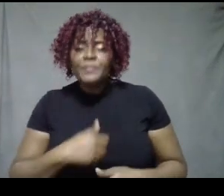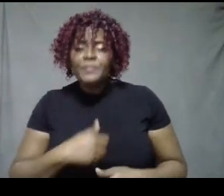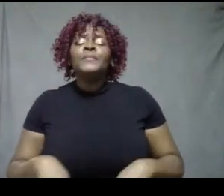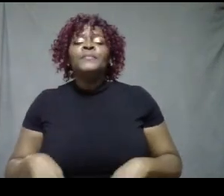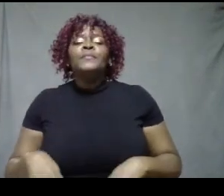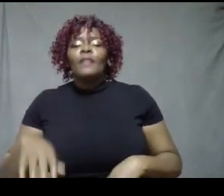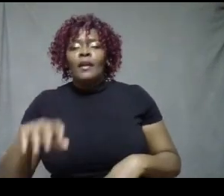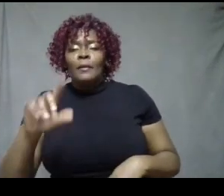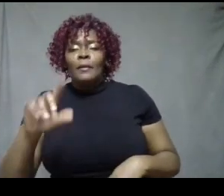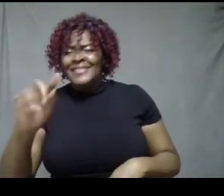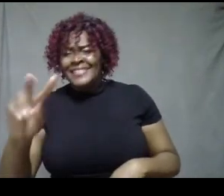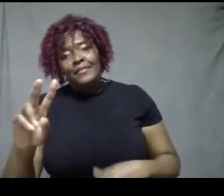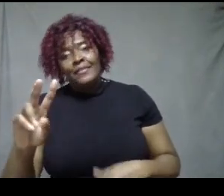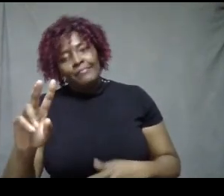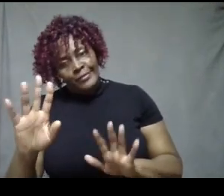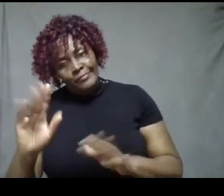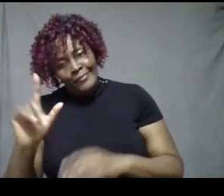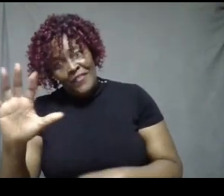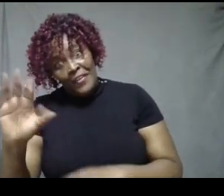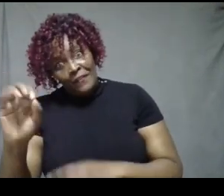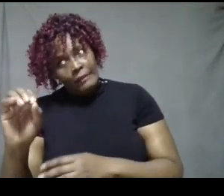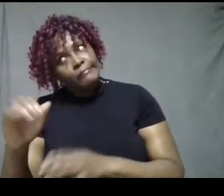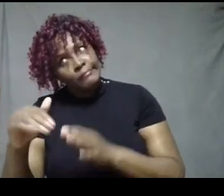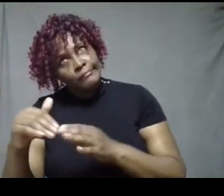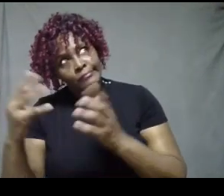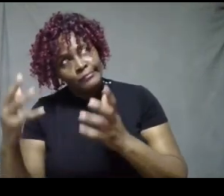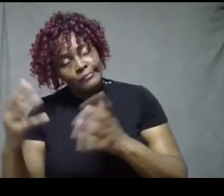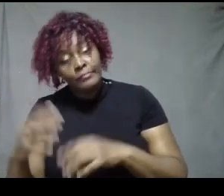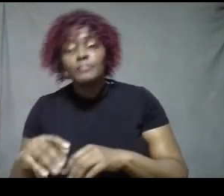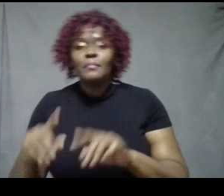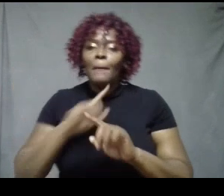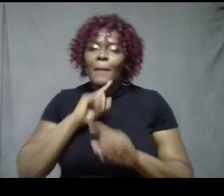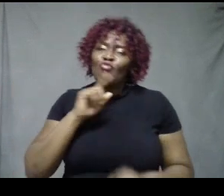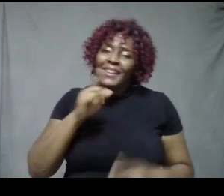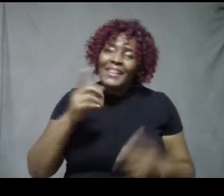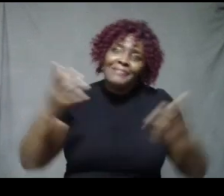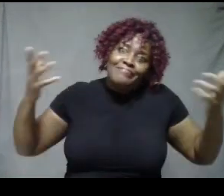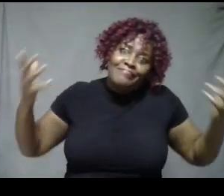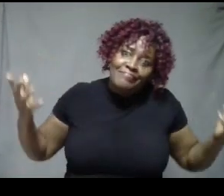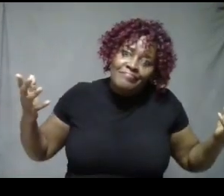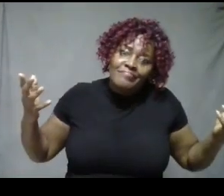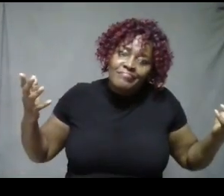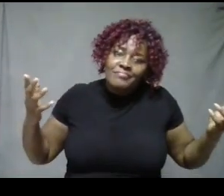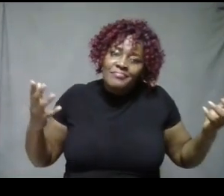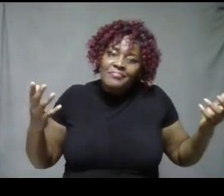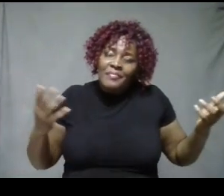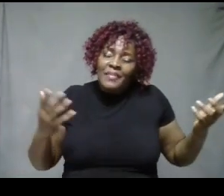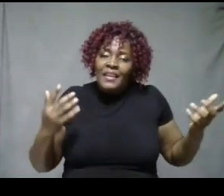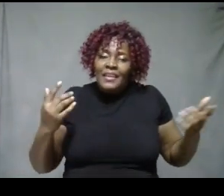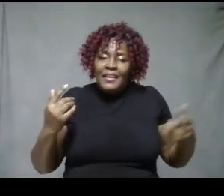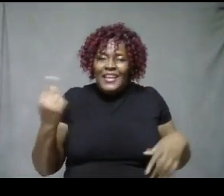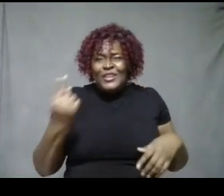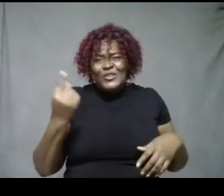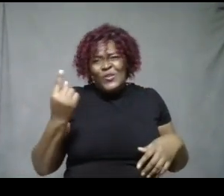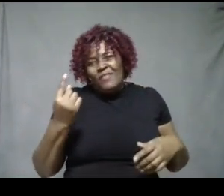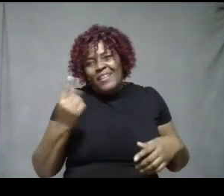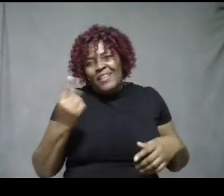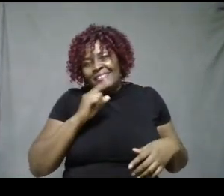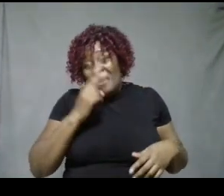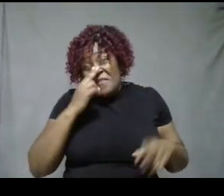I think. Reality is there, let's face it, you know, this is only so much fun at 9:15 at